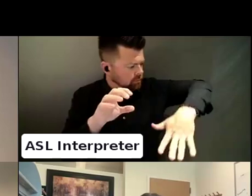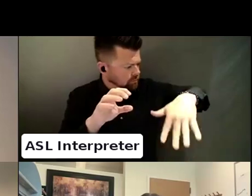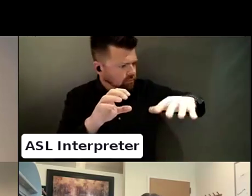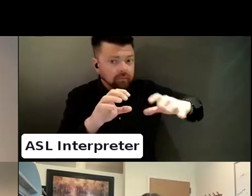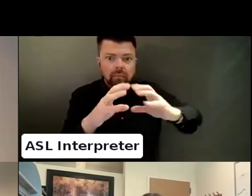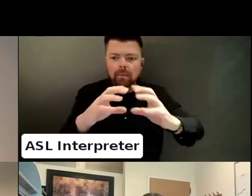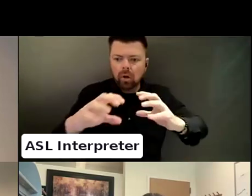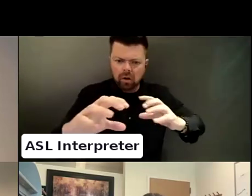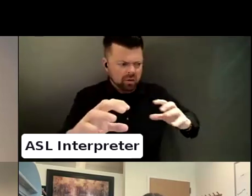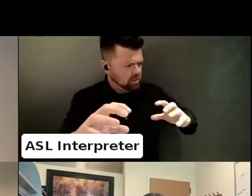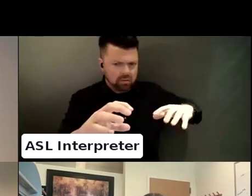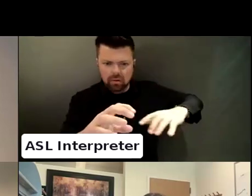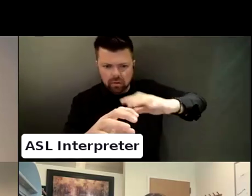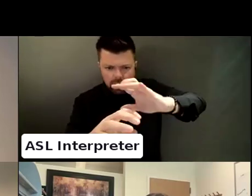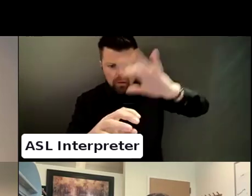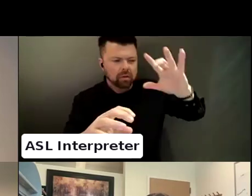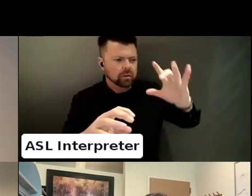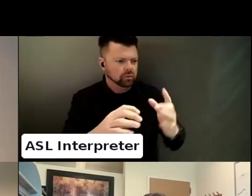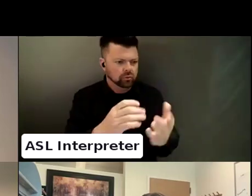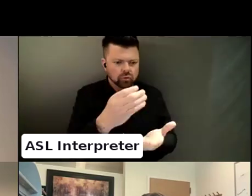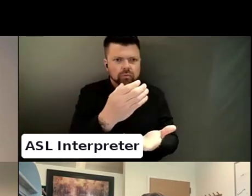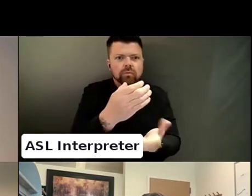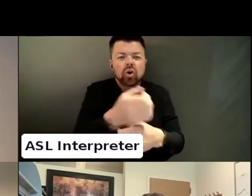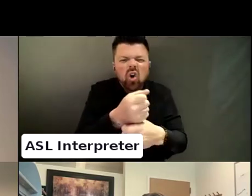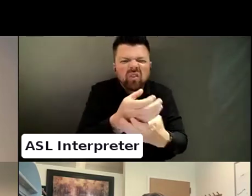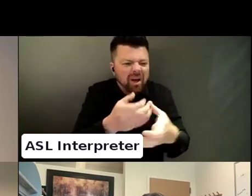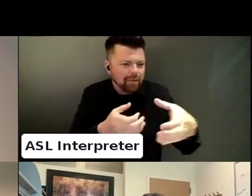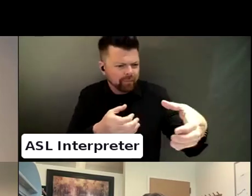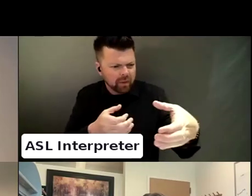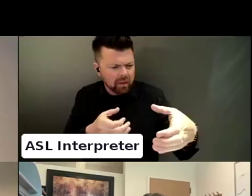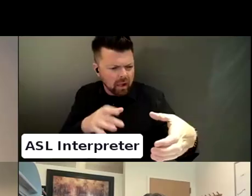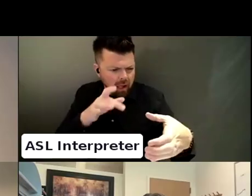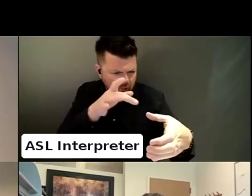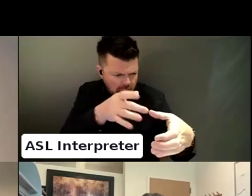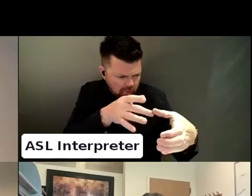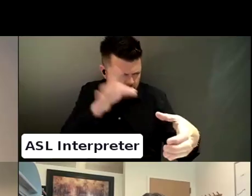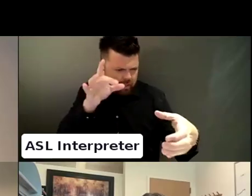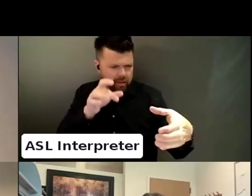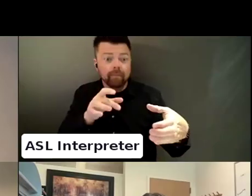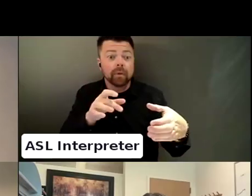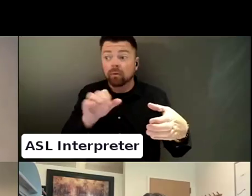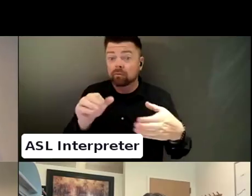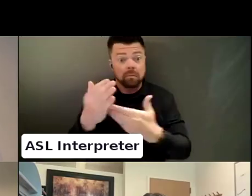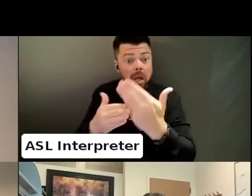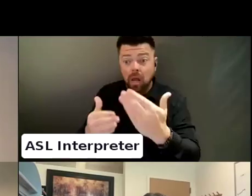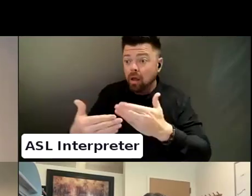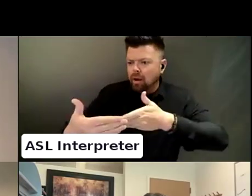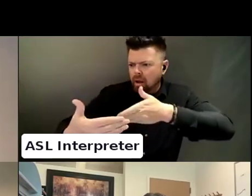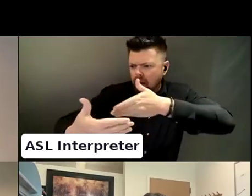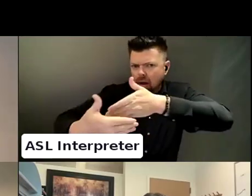touches a coffee cup or touches even somebody else's hand, a sensor on that robotic or prosthetic